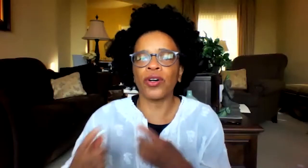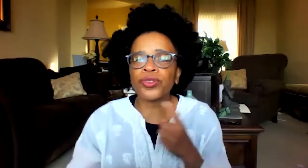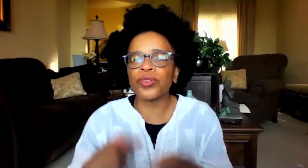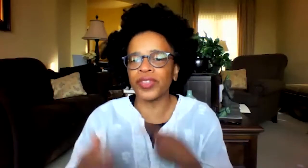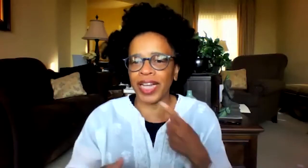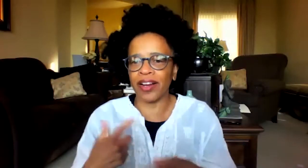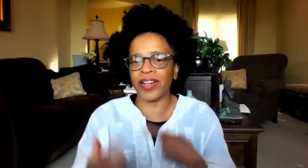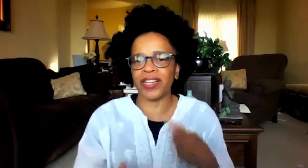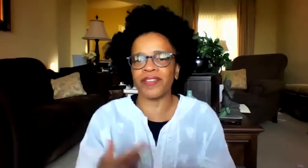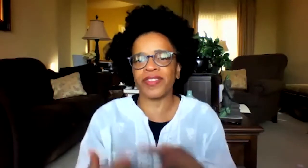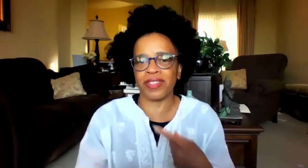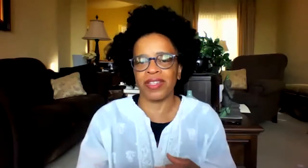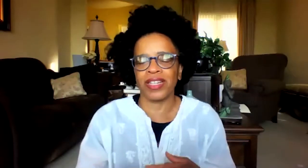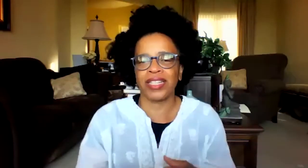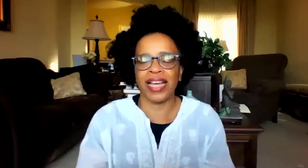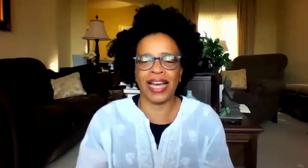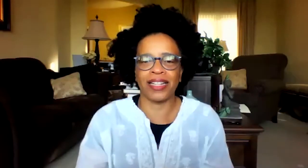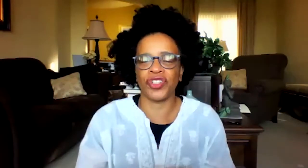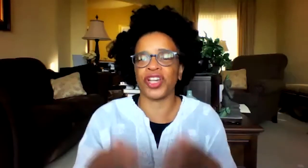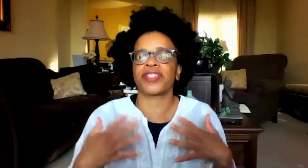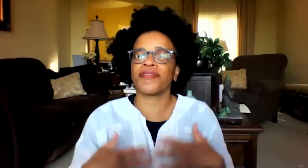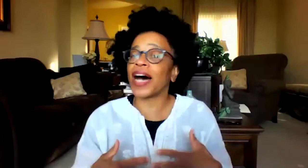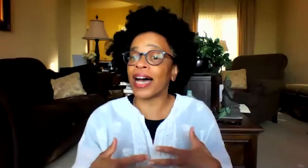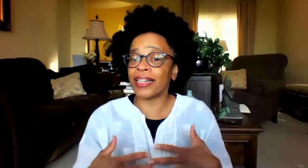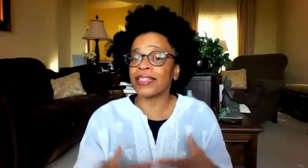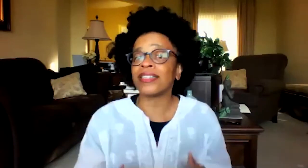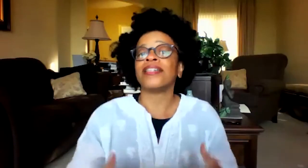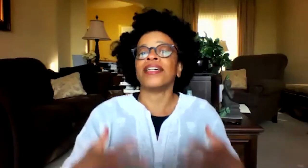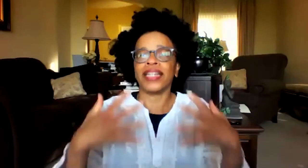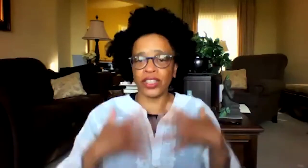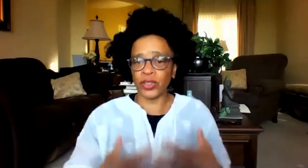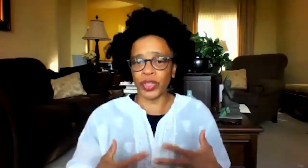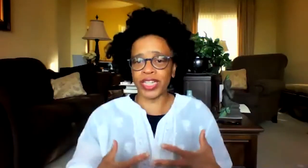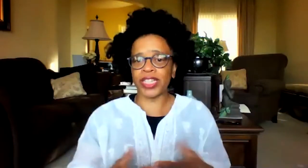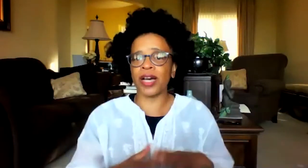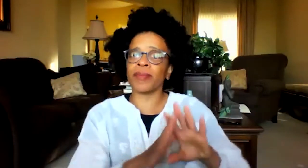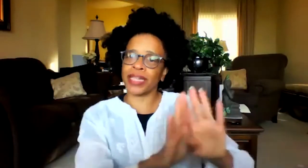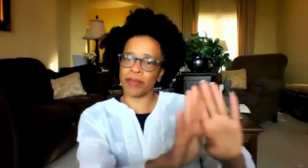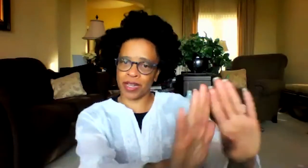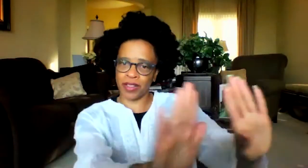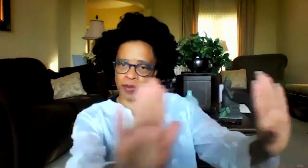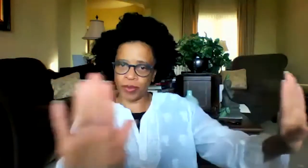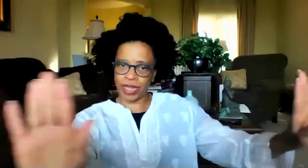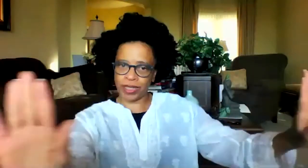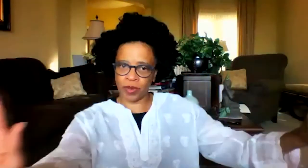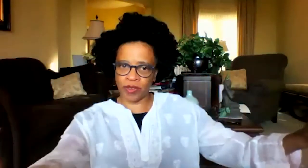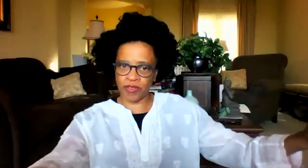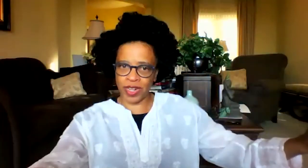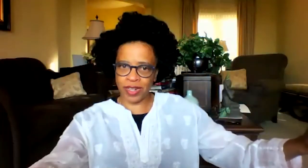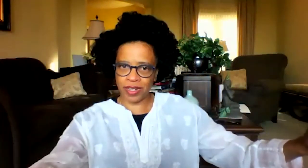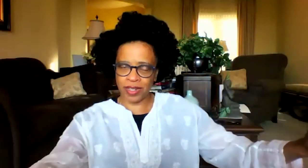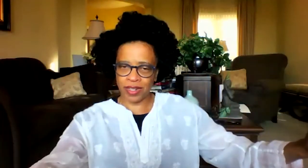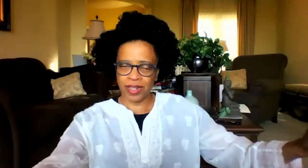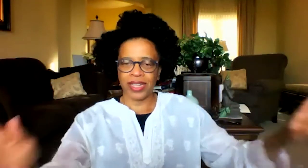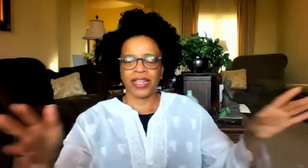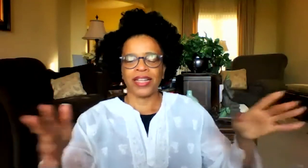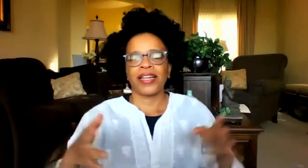are the cultural narratives that justify including some and keeping other people at the